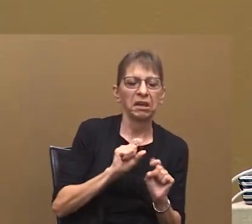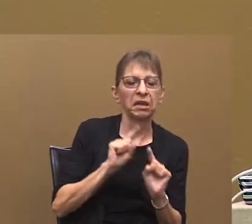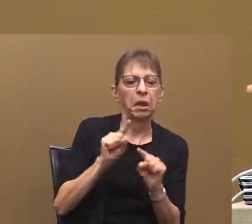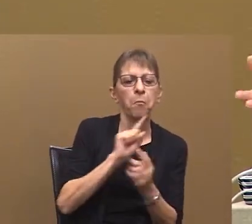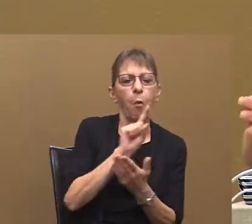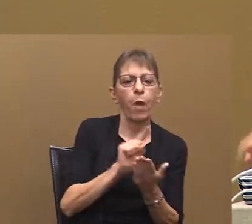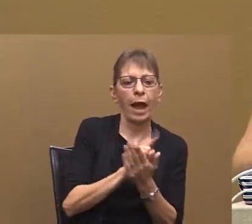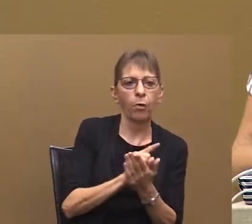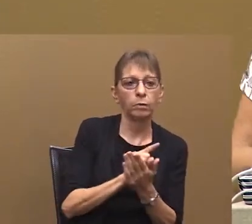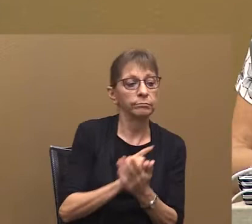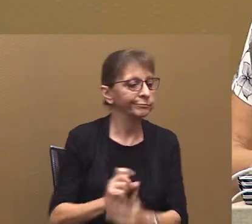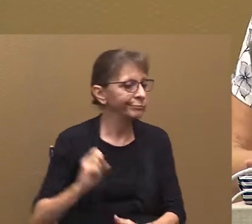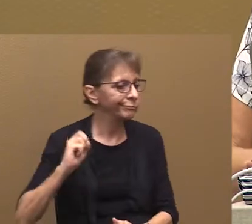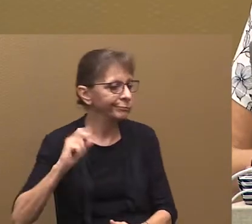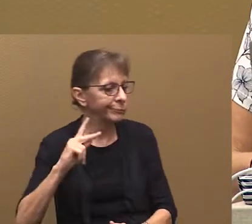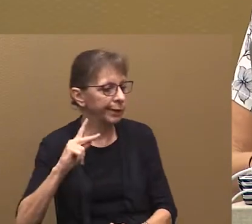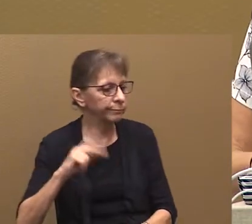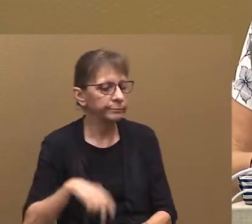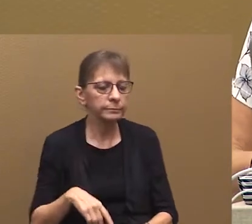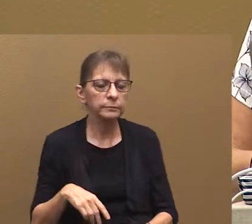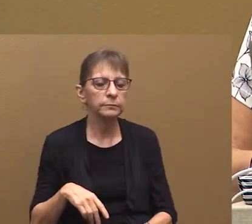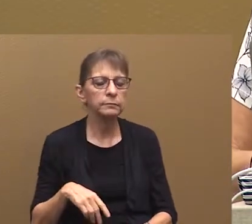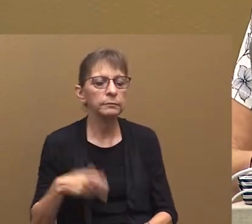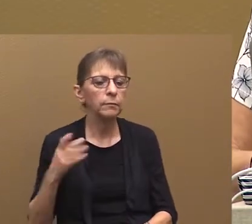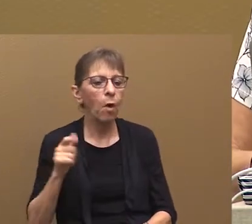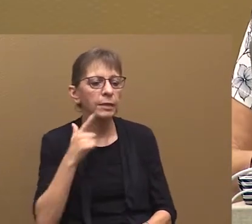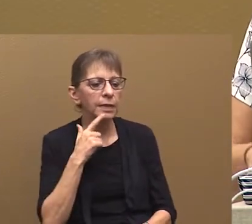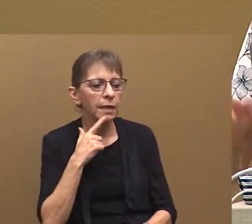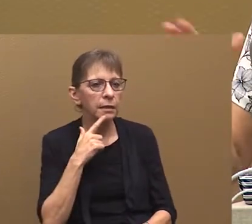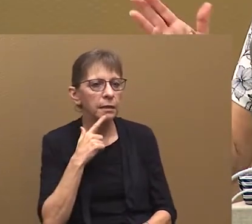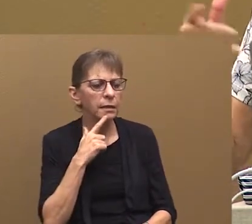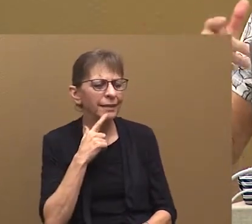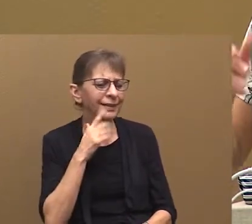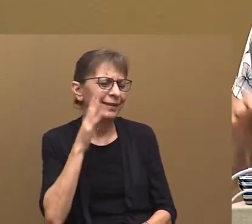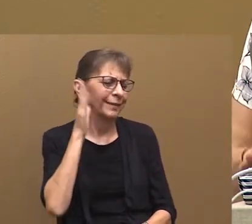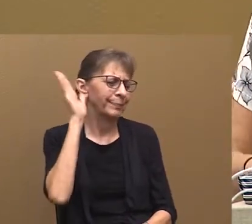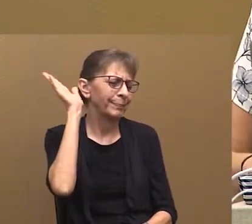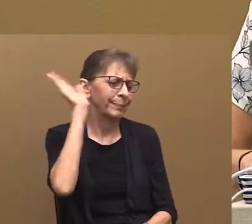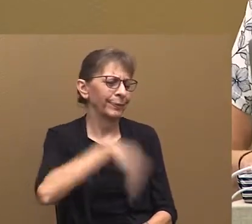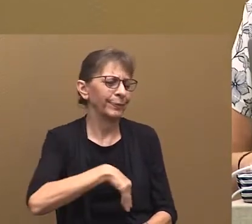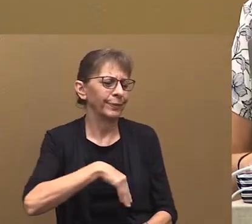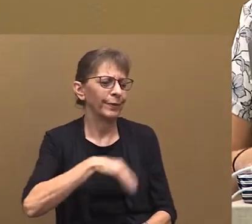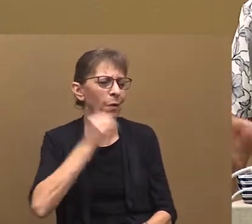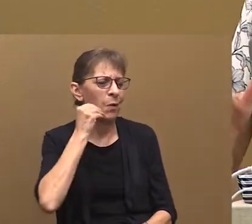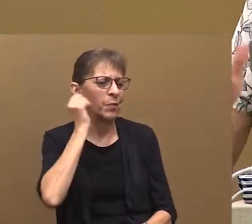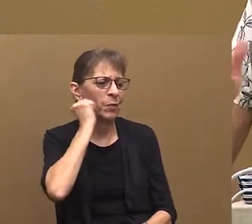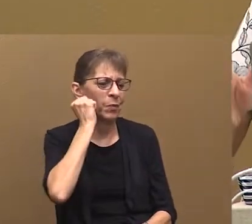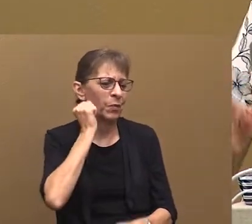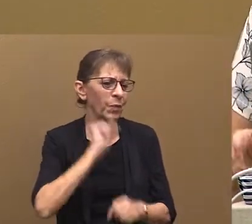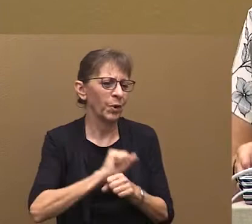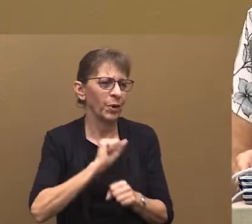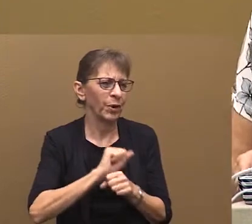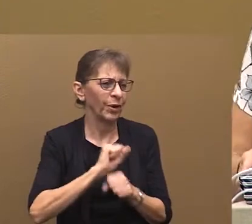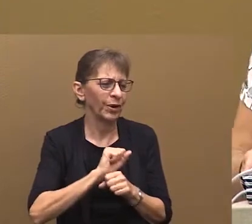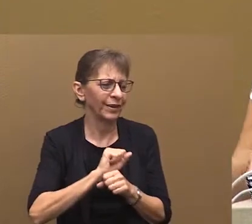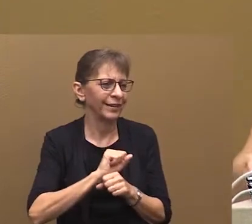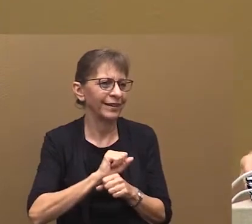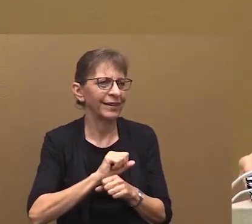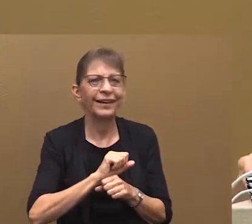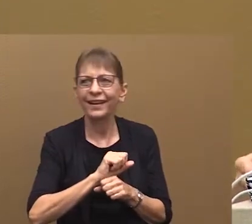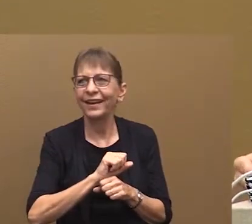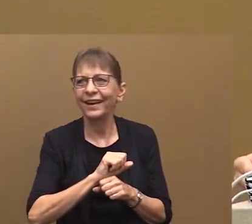I could come in an hour, okay? And Paul says, don't worry about your homework. You may know